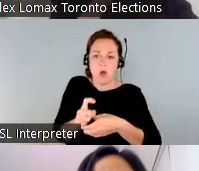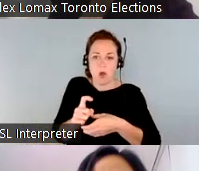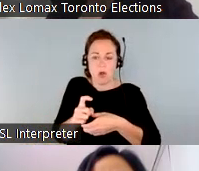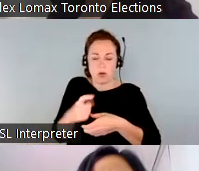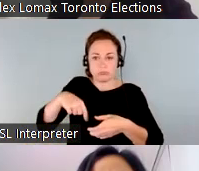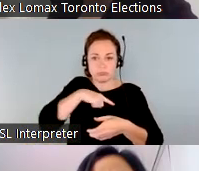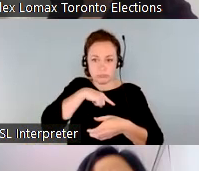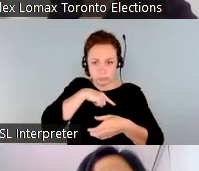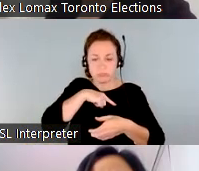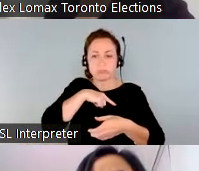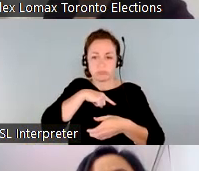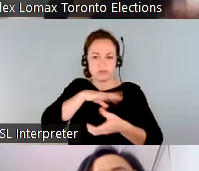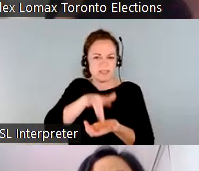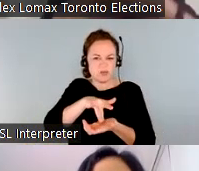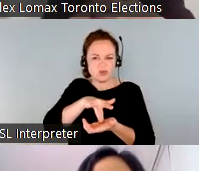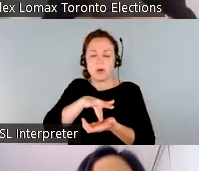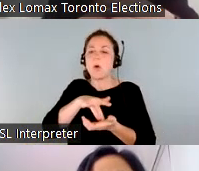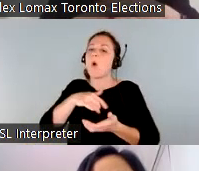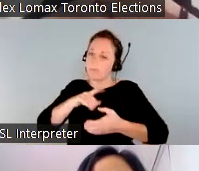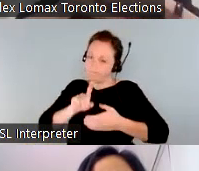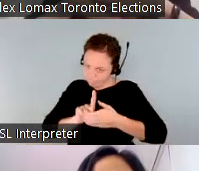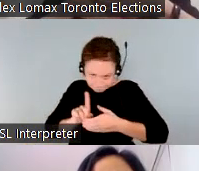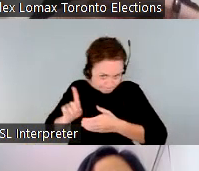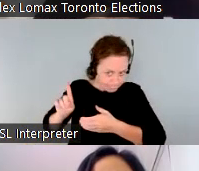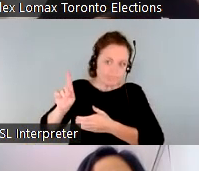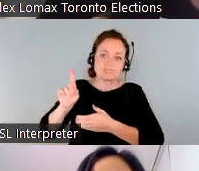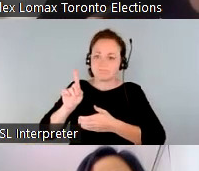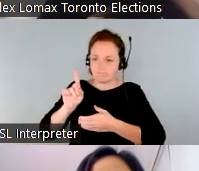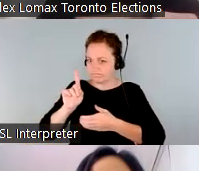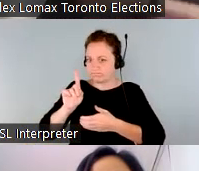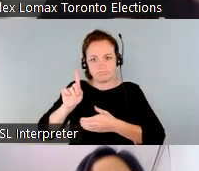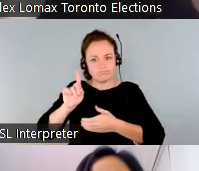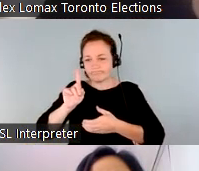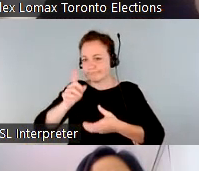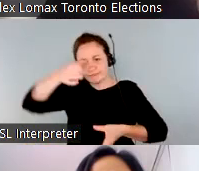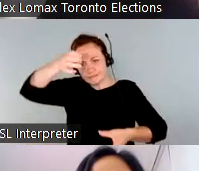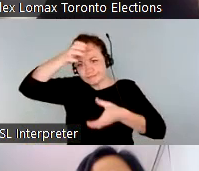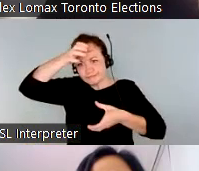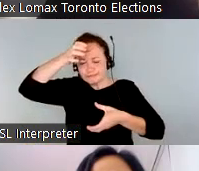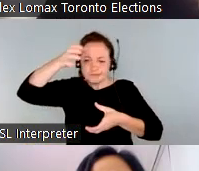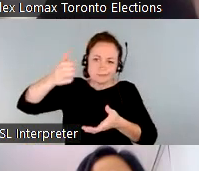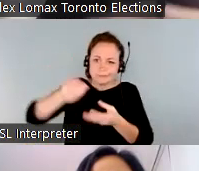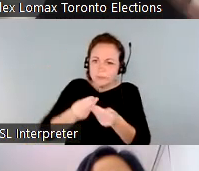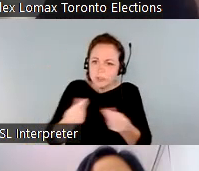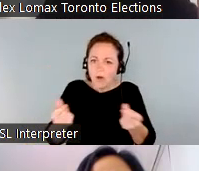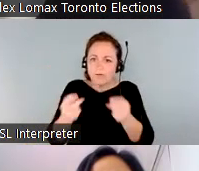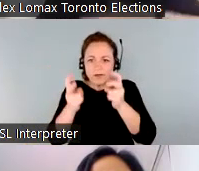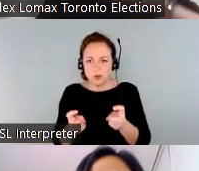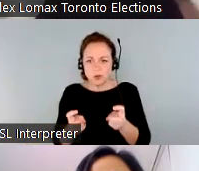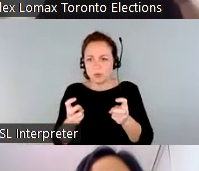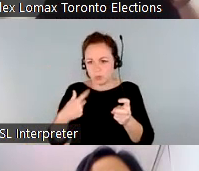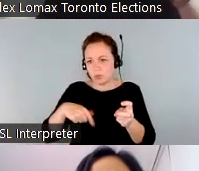the election central, and then election central is staffed with experts in each of those